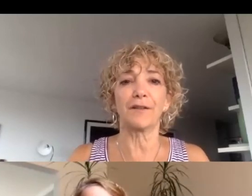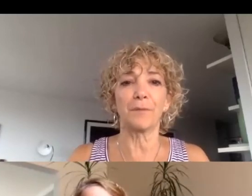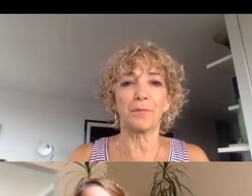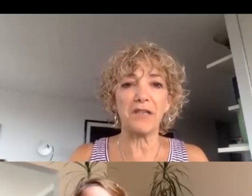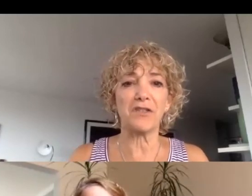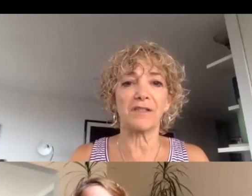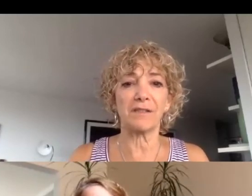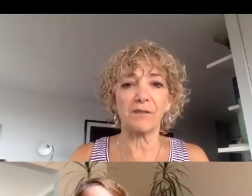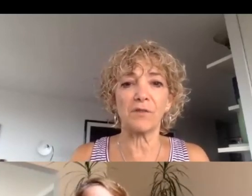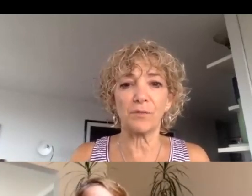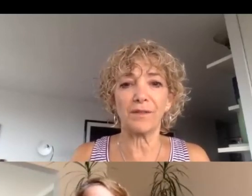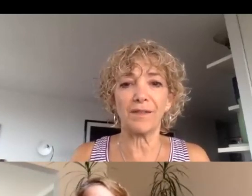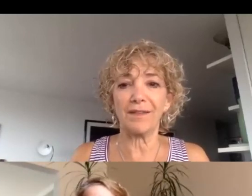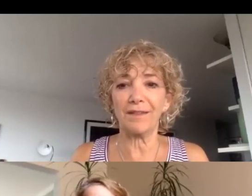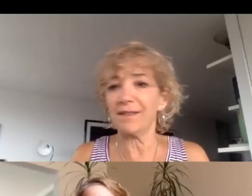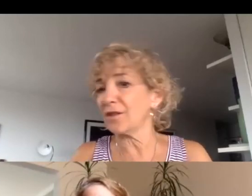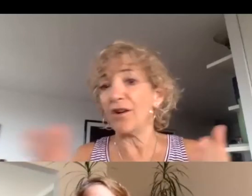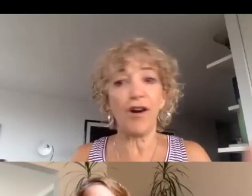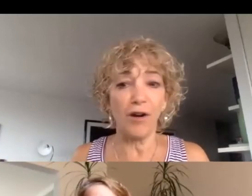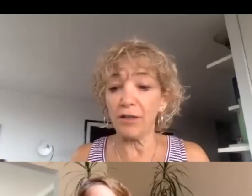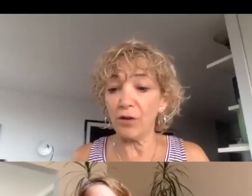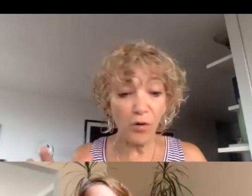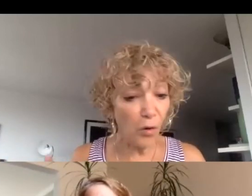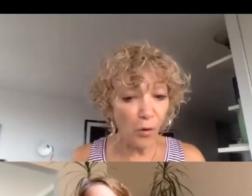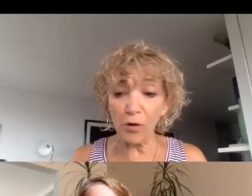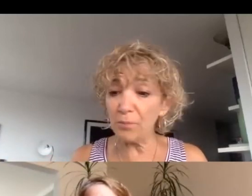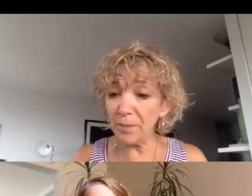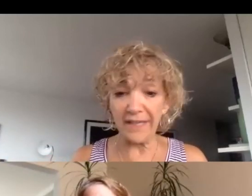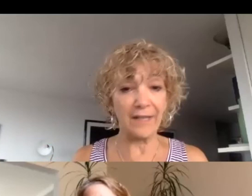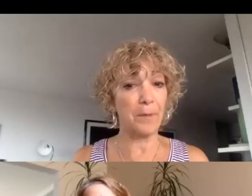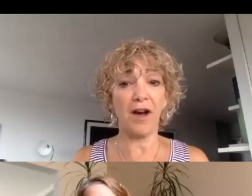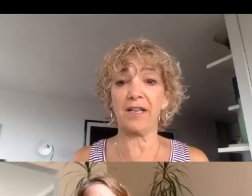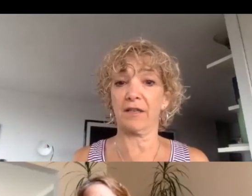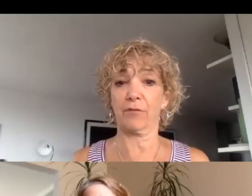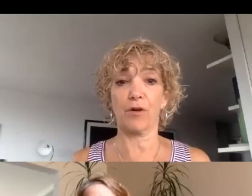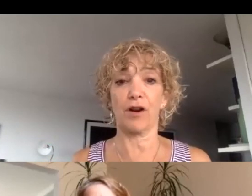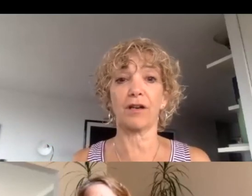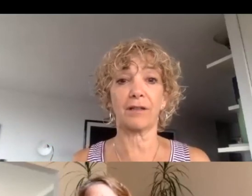this celebration, since a